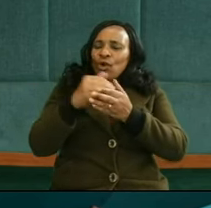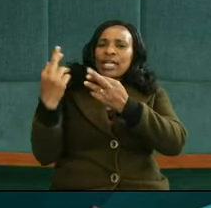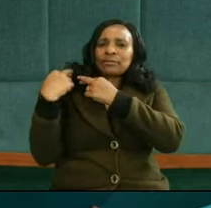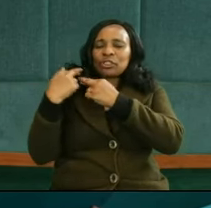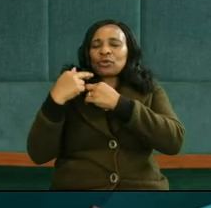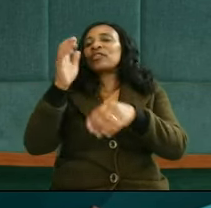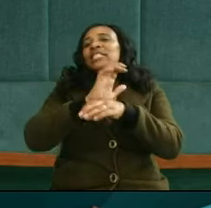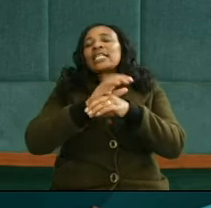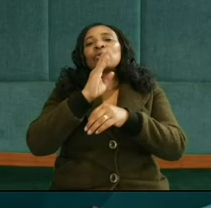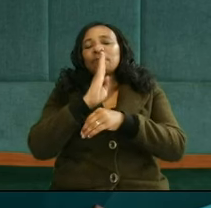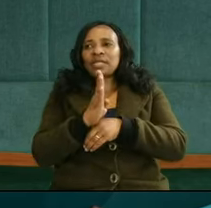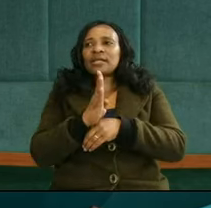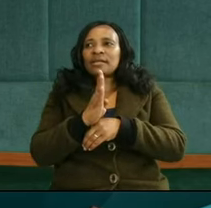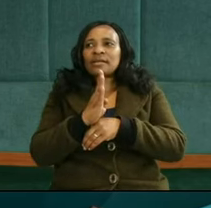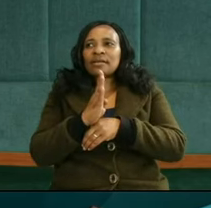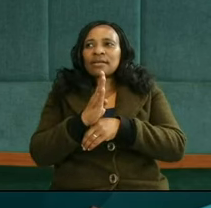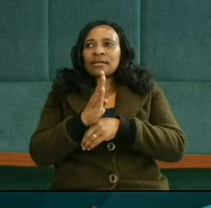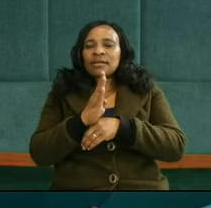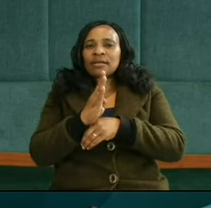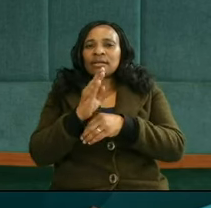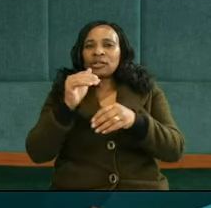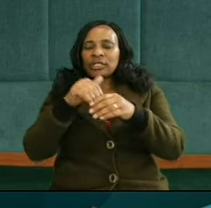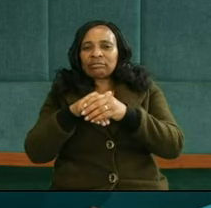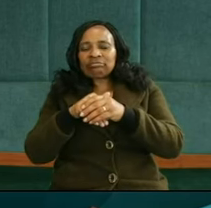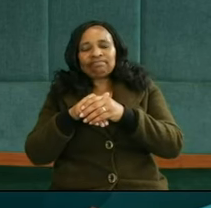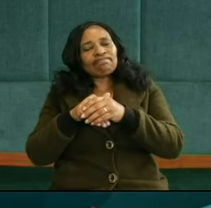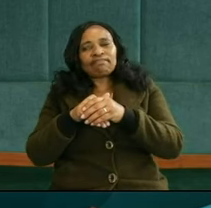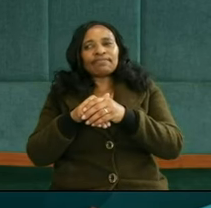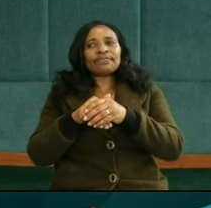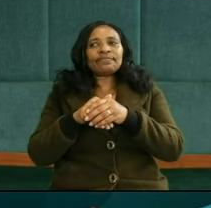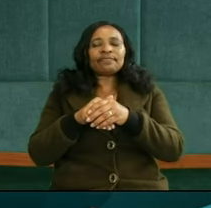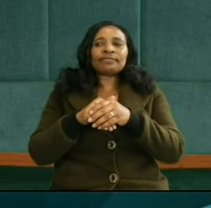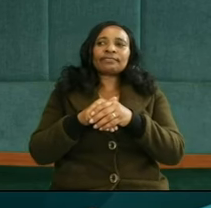church should be foreign missions.